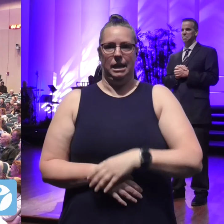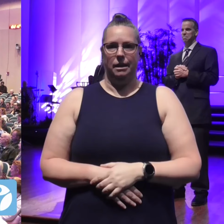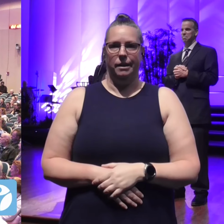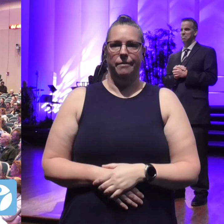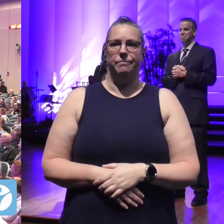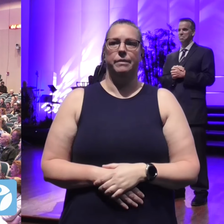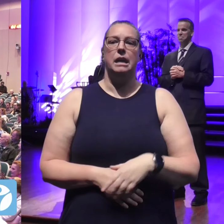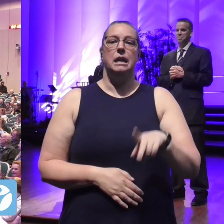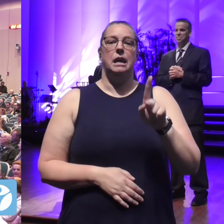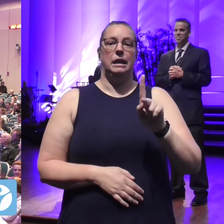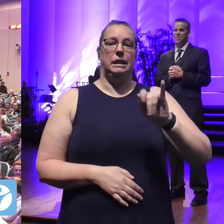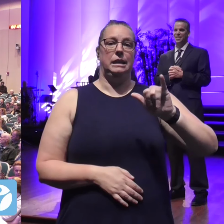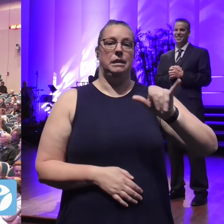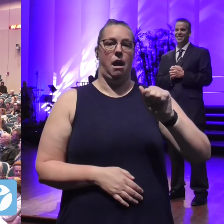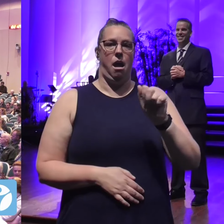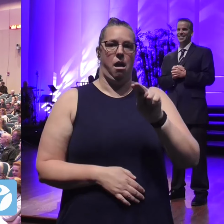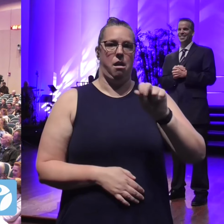Kiana Smith.